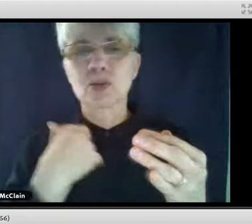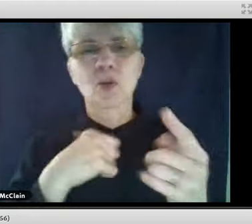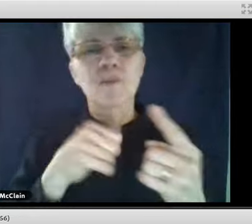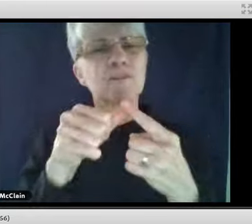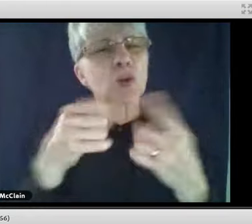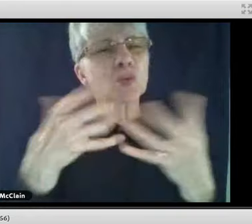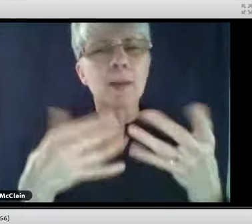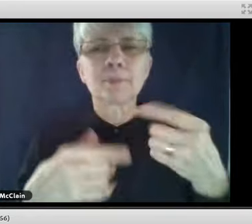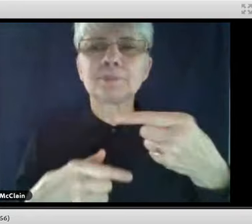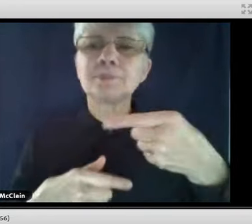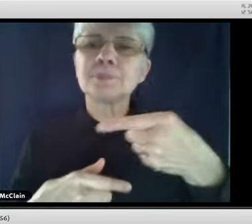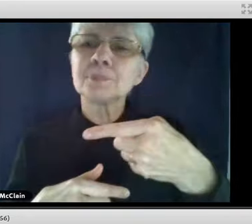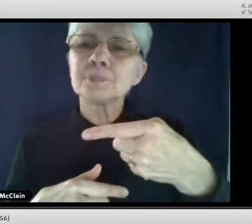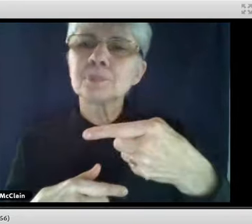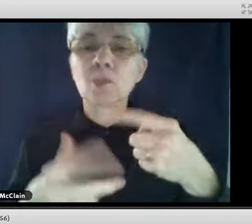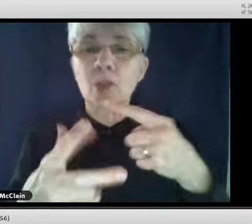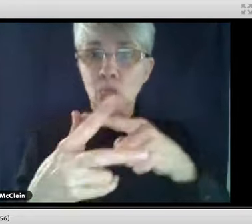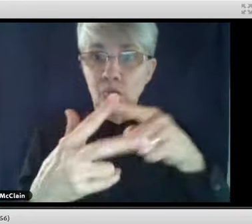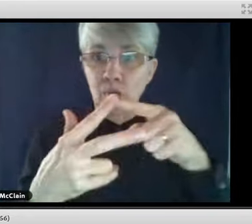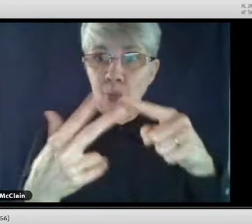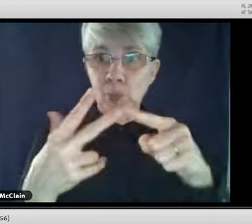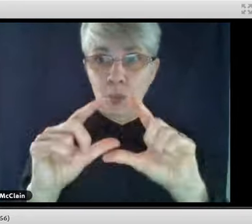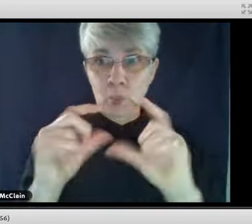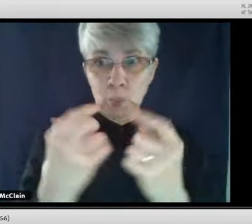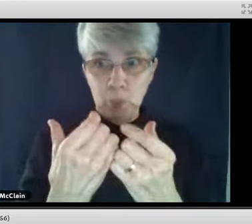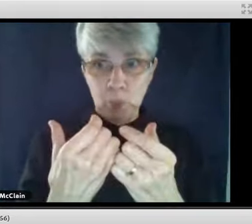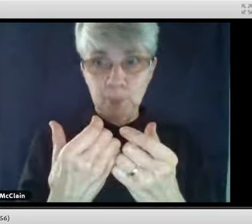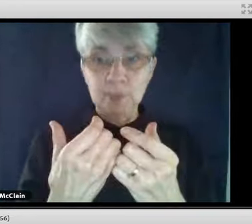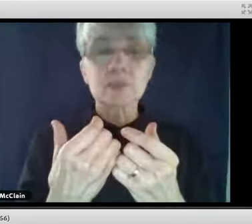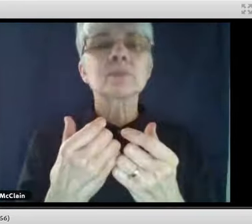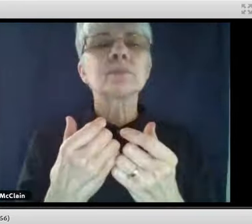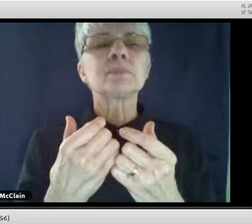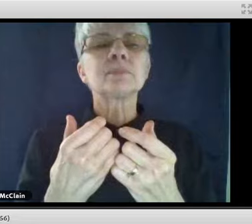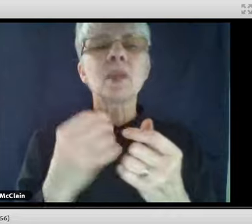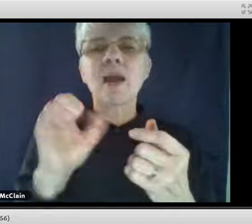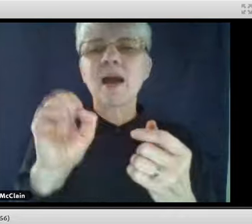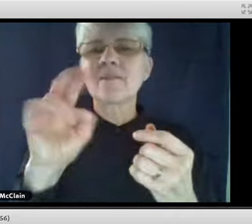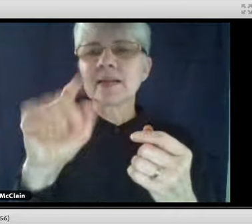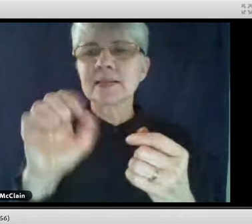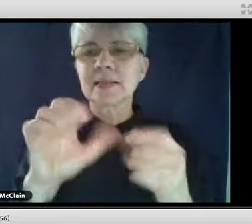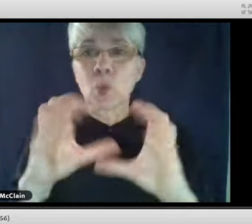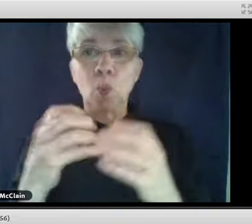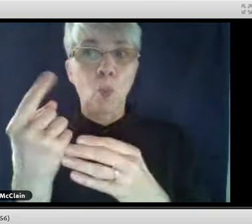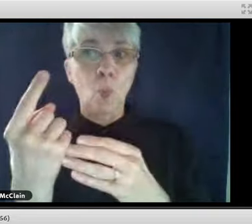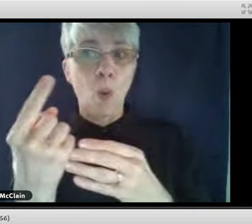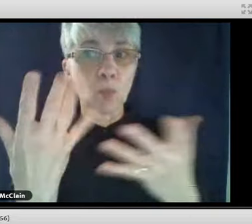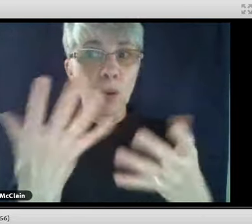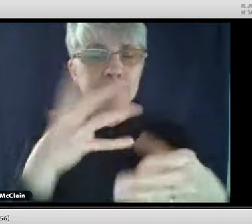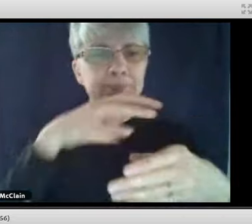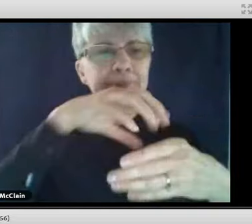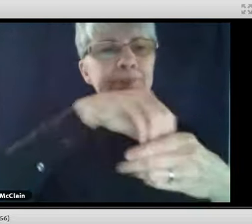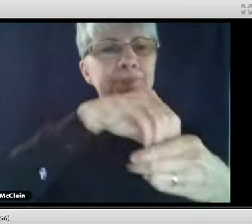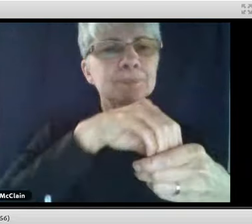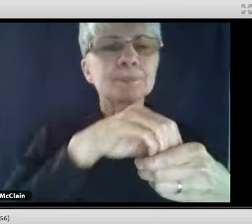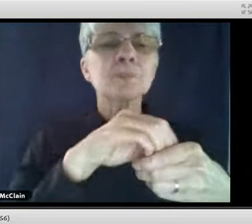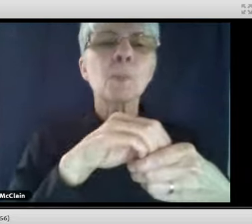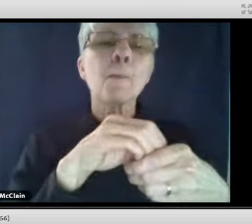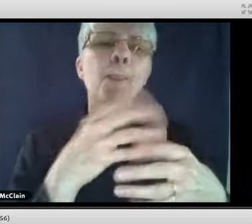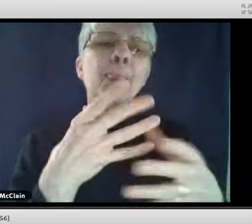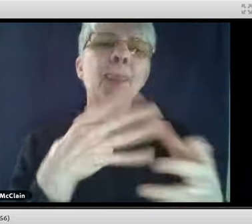all, there are three groups of entities in FRBR. There's group one, which contains